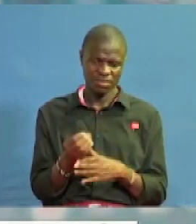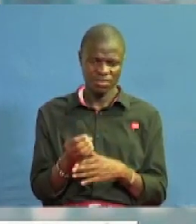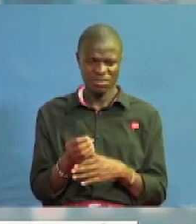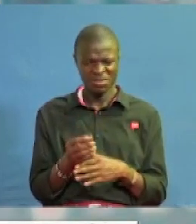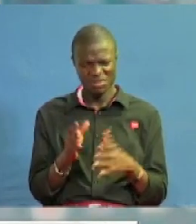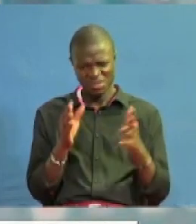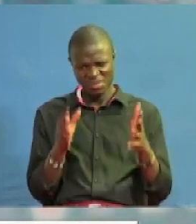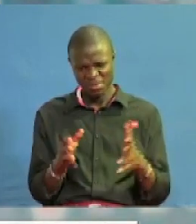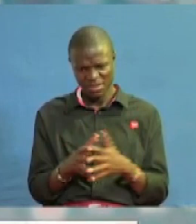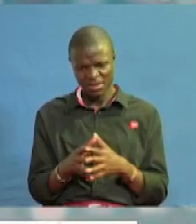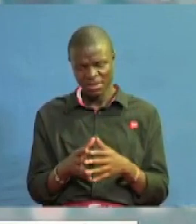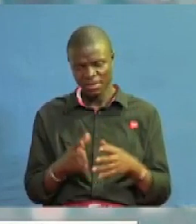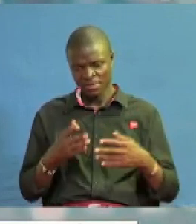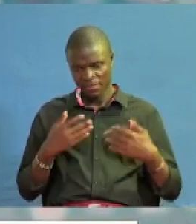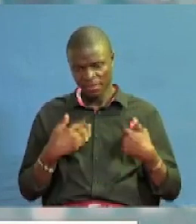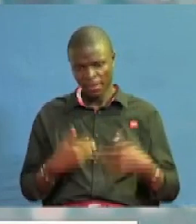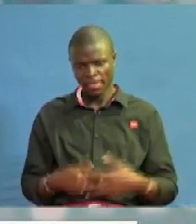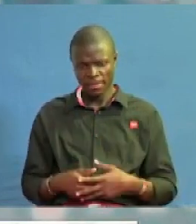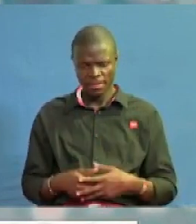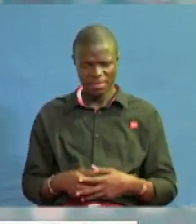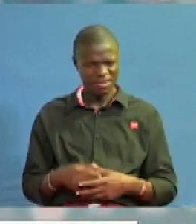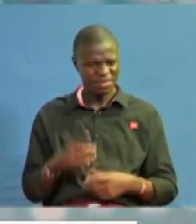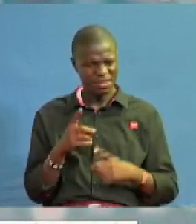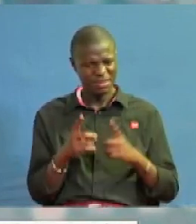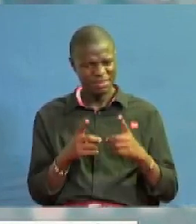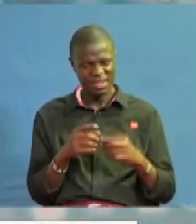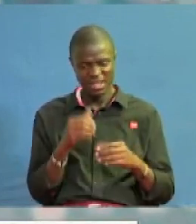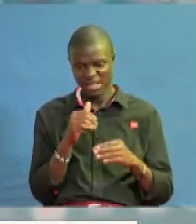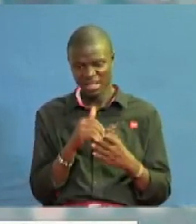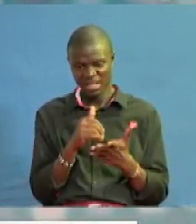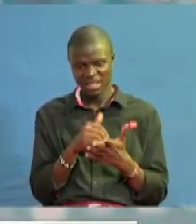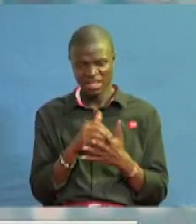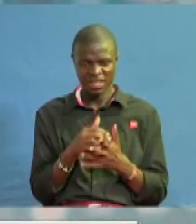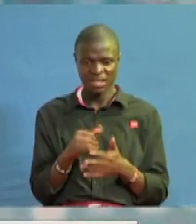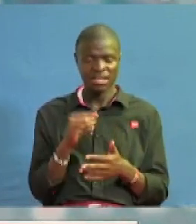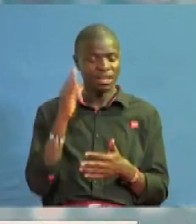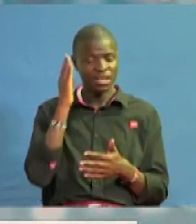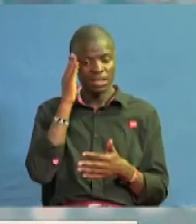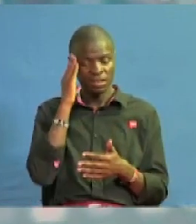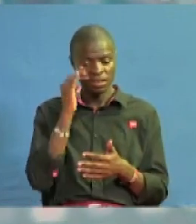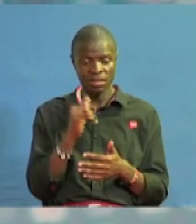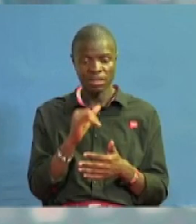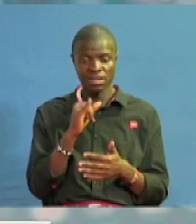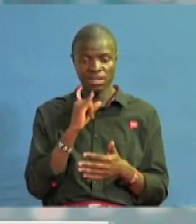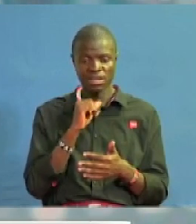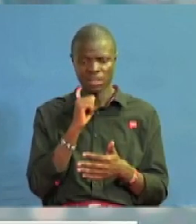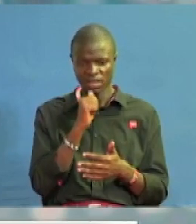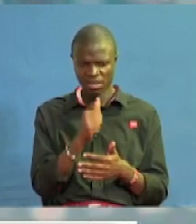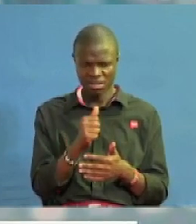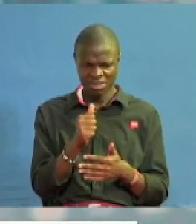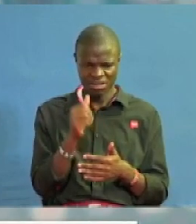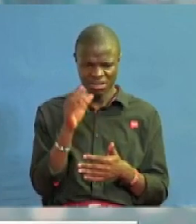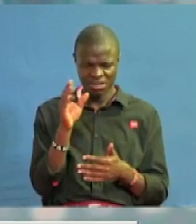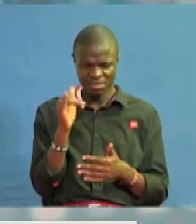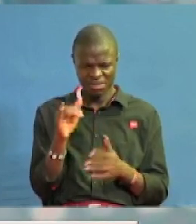Will this product or this service have demand? Okay? So that I know I am buying in a company that